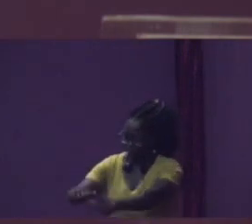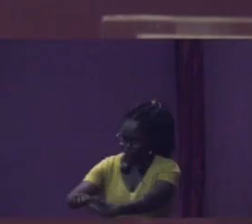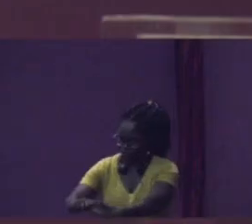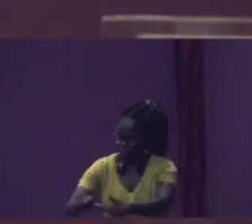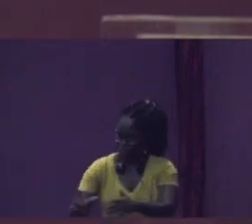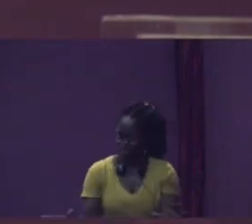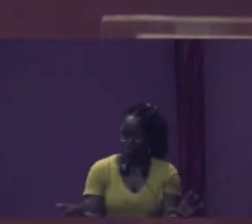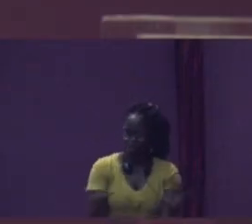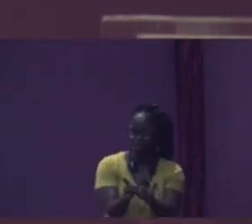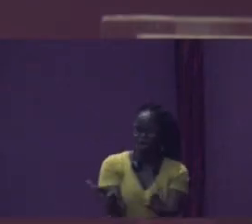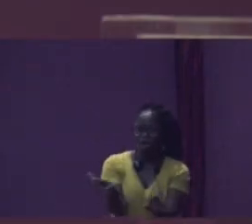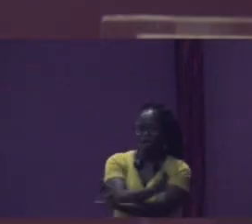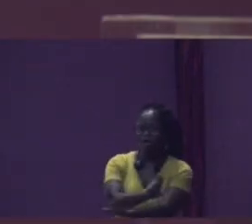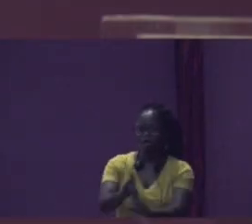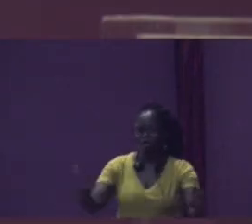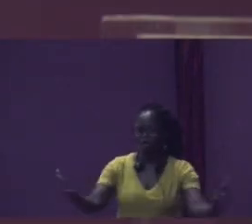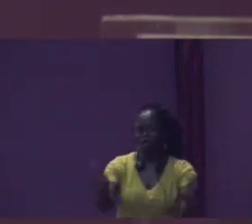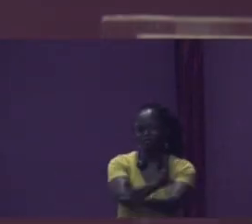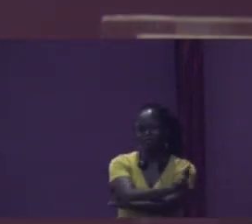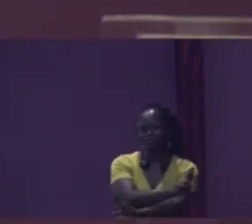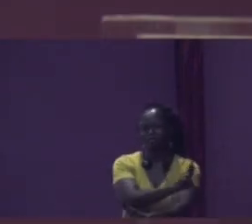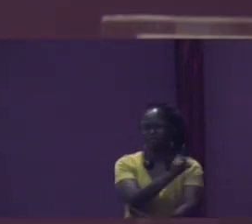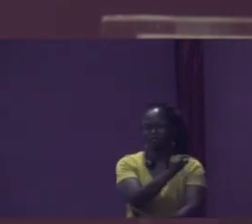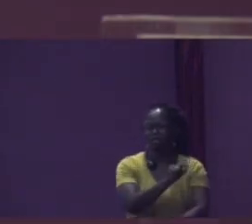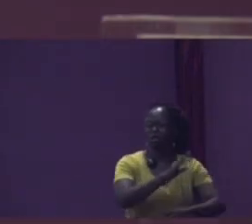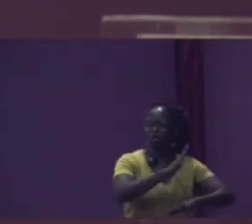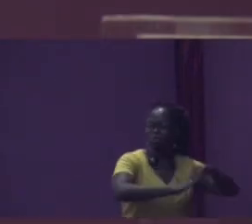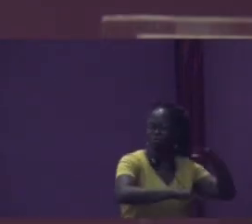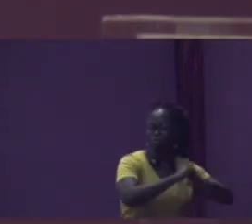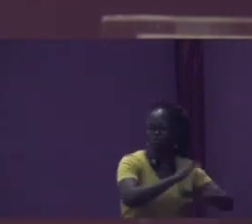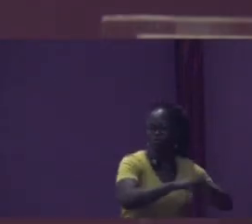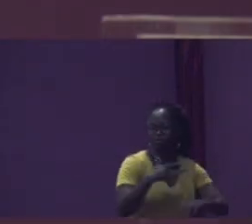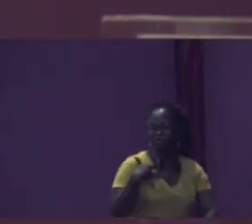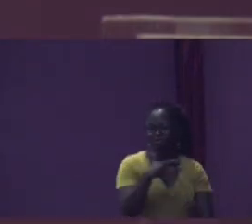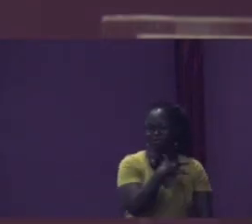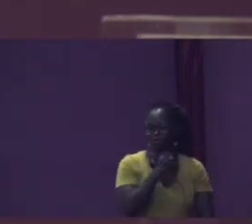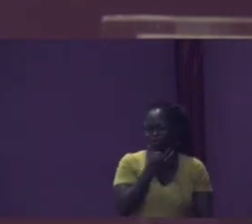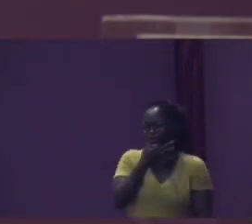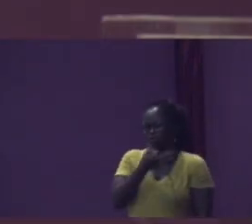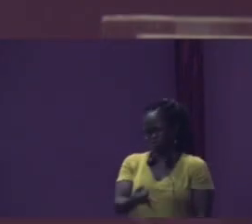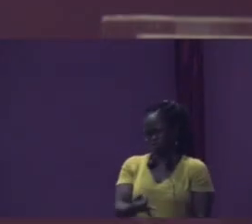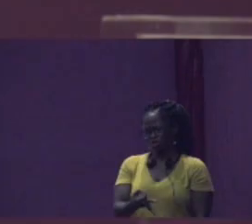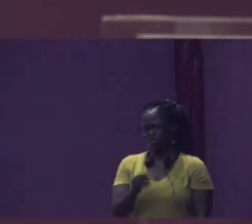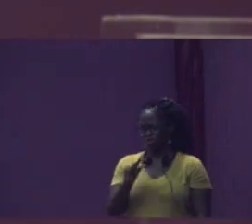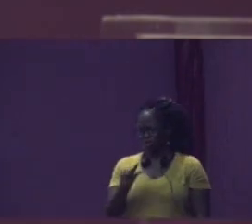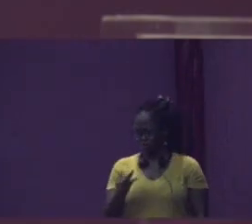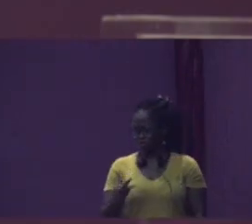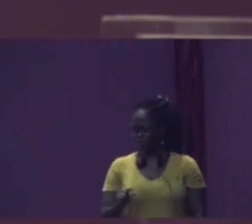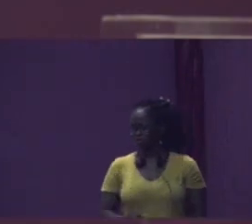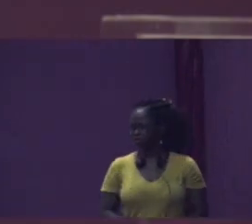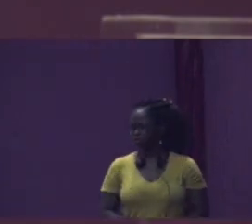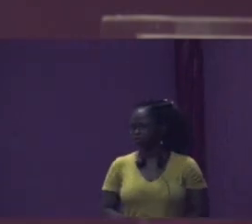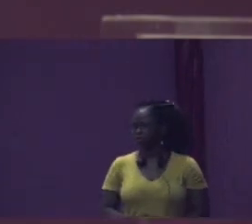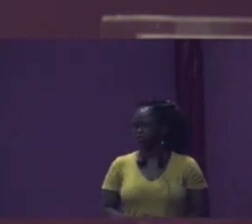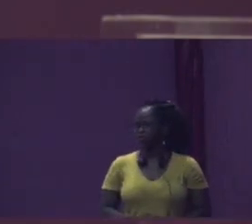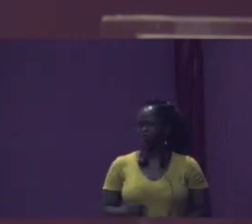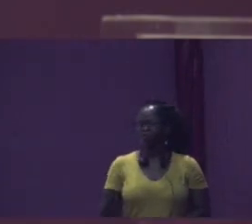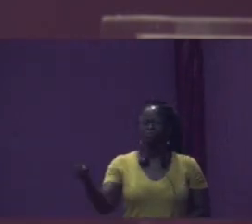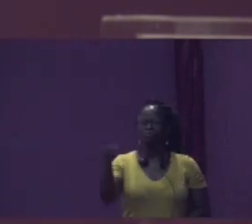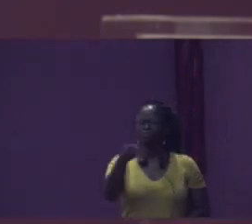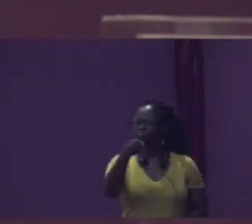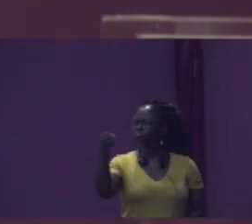saúde no Malawi. Eu achei, se você puder comentar um pouco sobre isso. Obrigada.